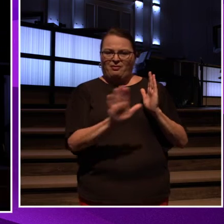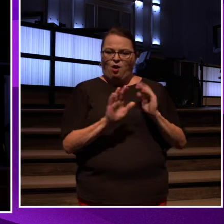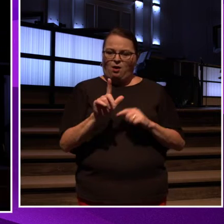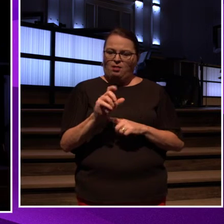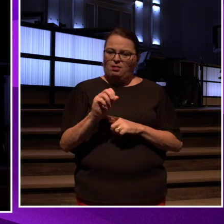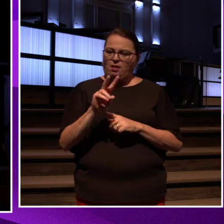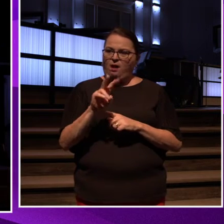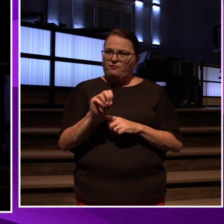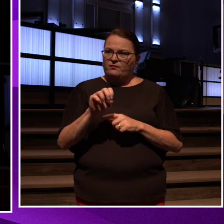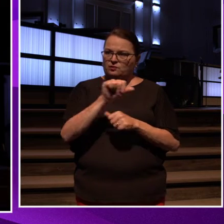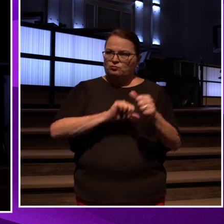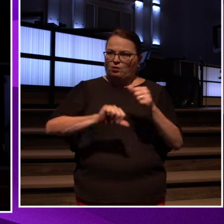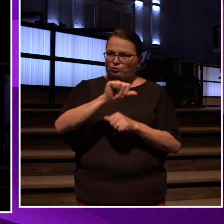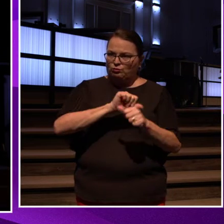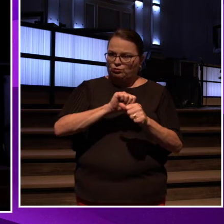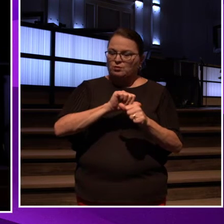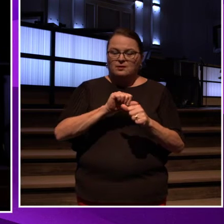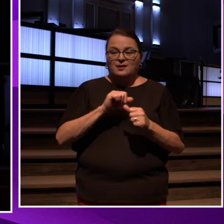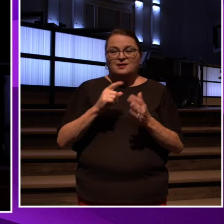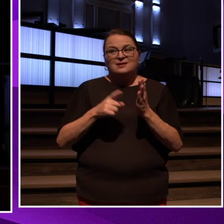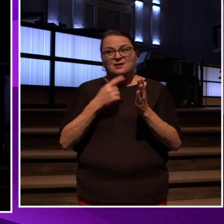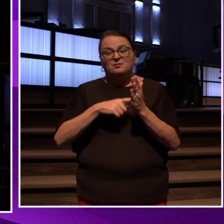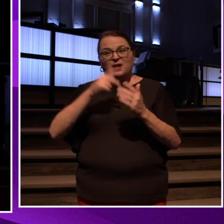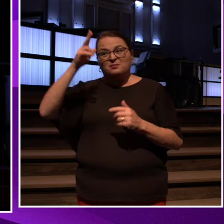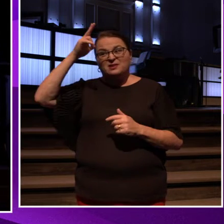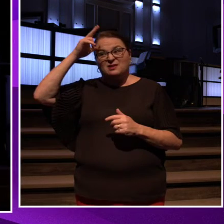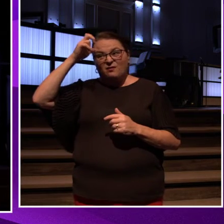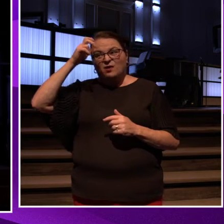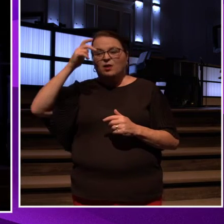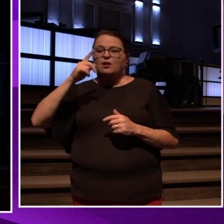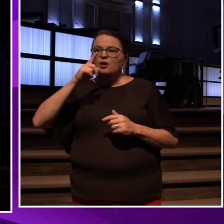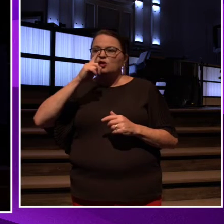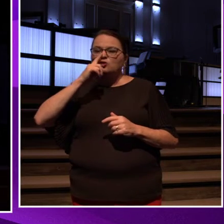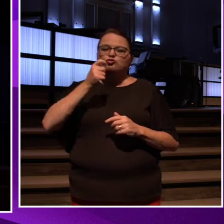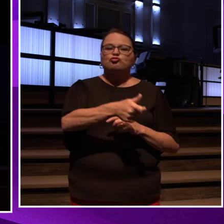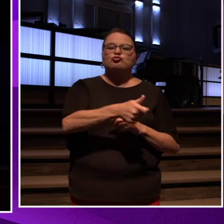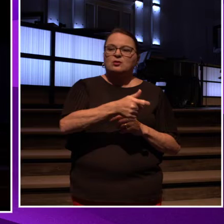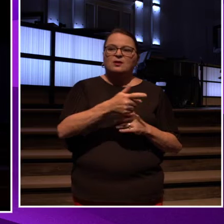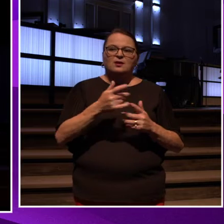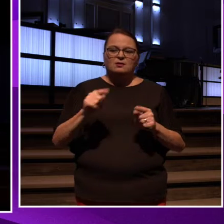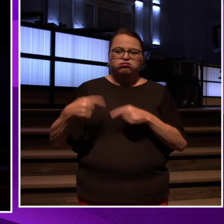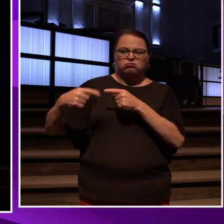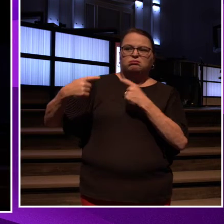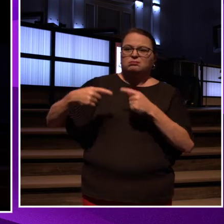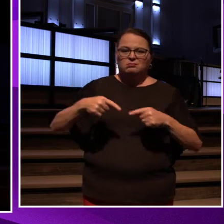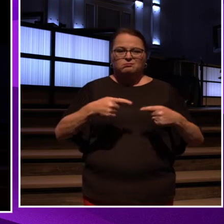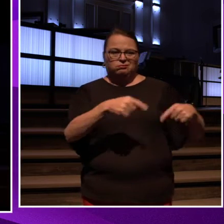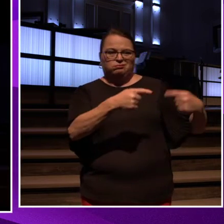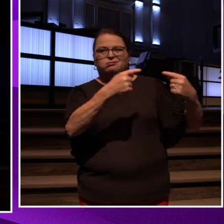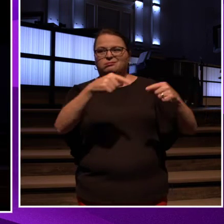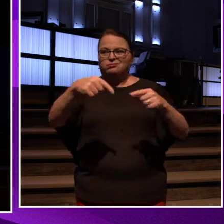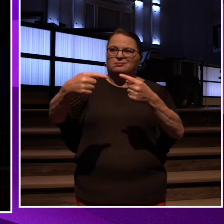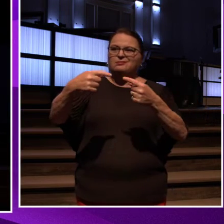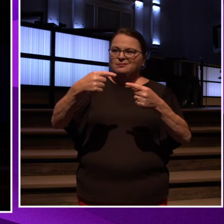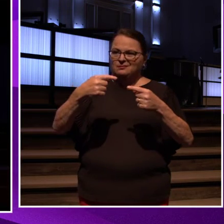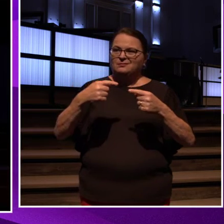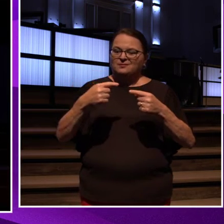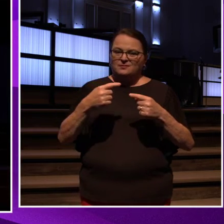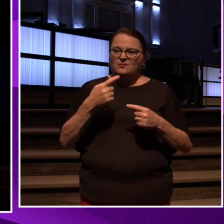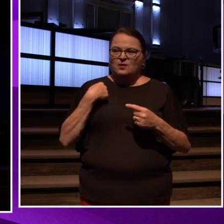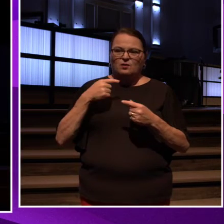Unfortunately, the devil distracts us, and sometimes we don't like each other. We fuss with one another.